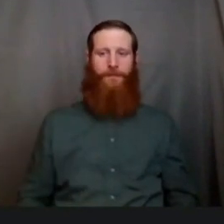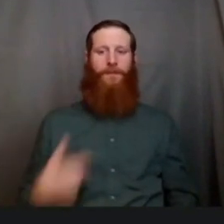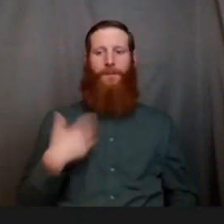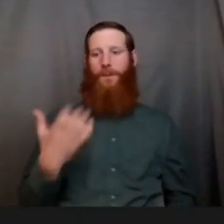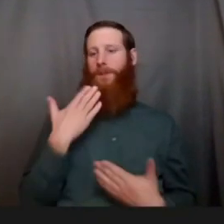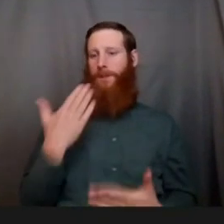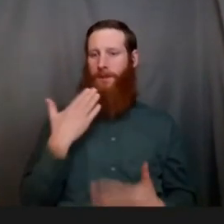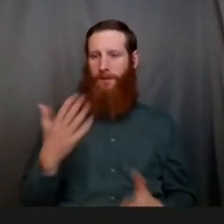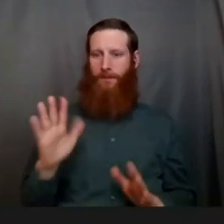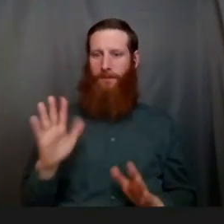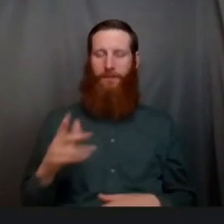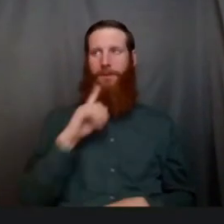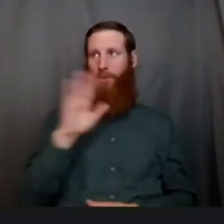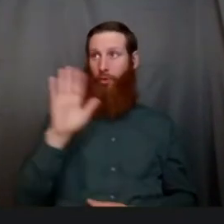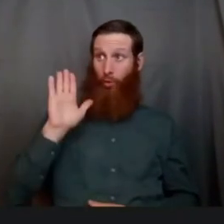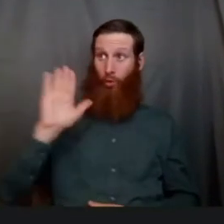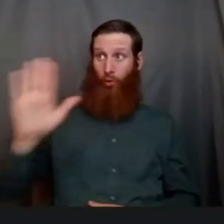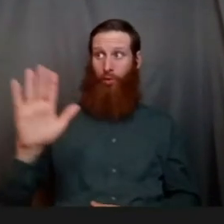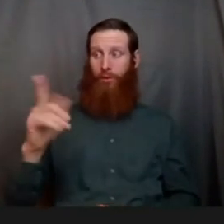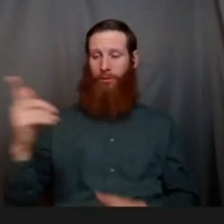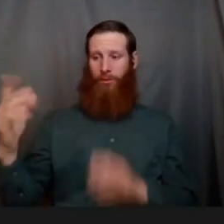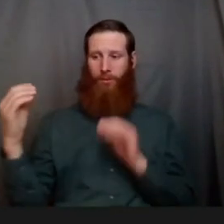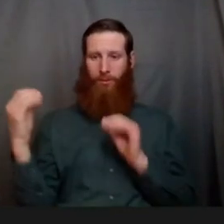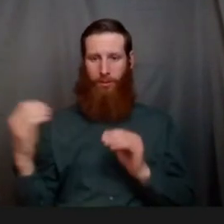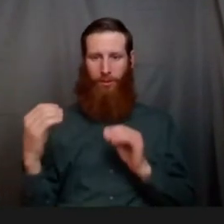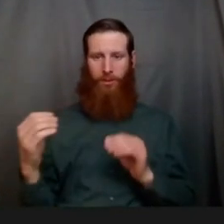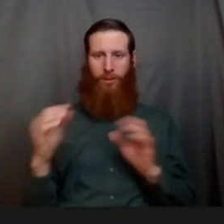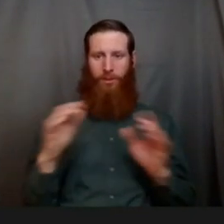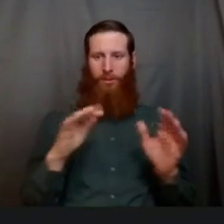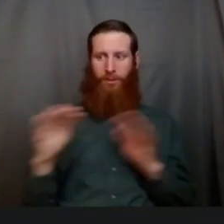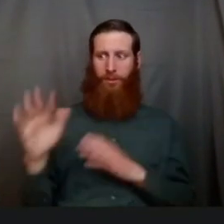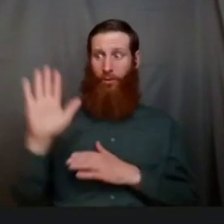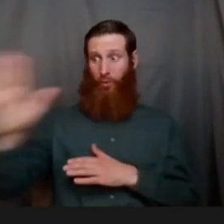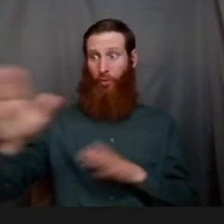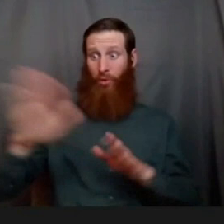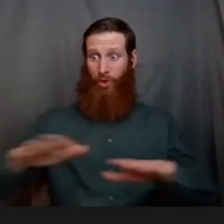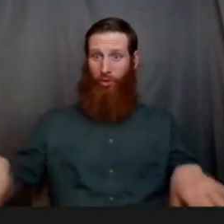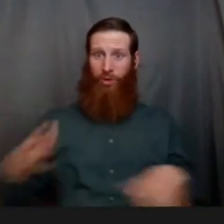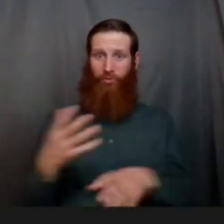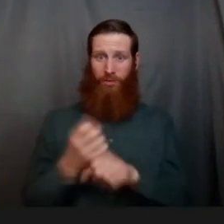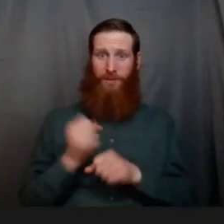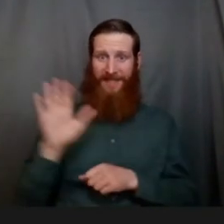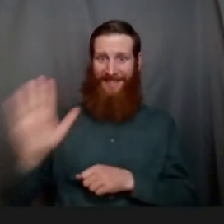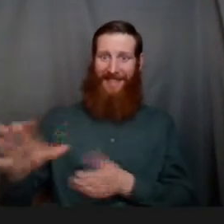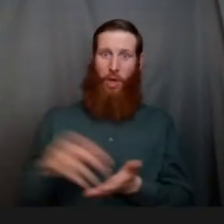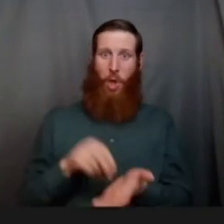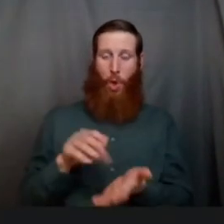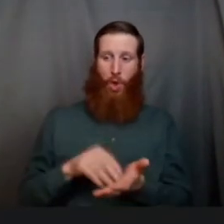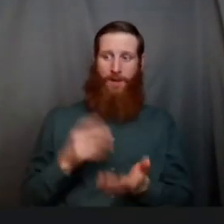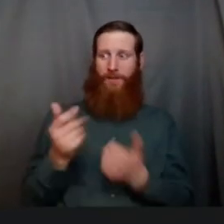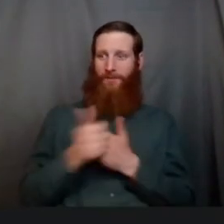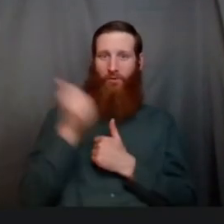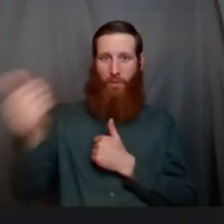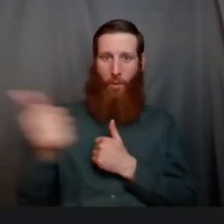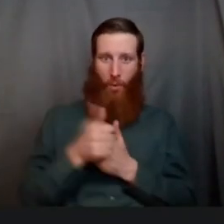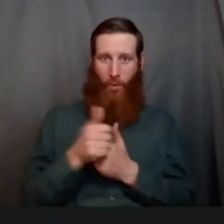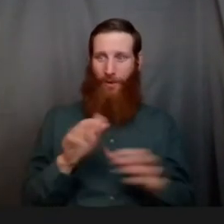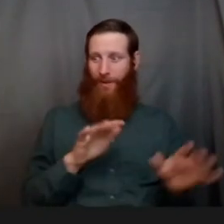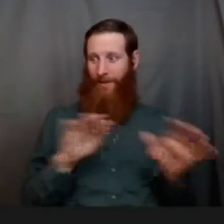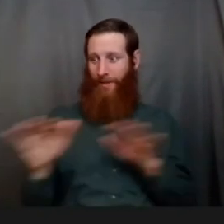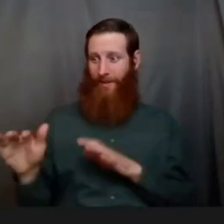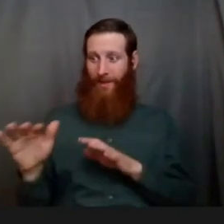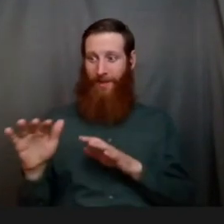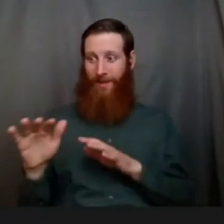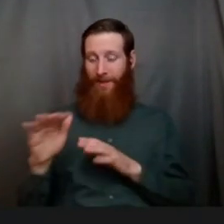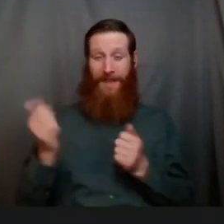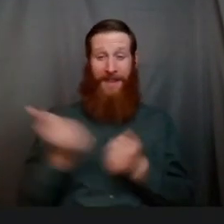teaching while you're even ensuring your own children are receiving their remote learning, and it's not been easy. And so just